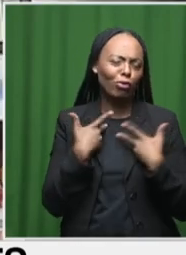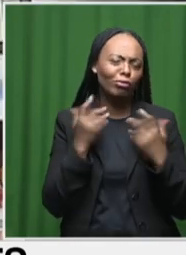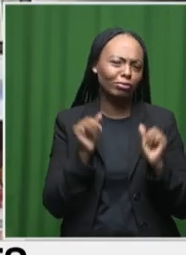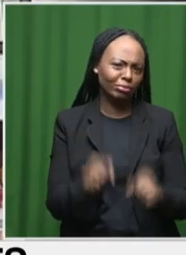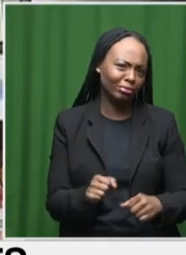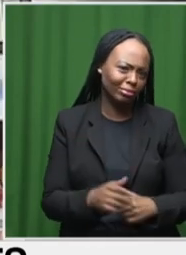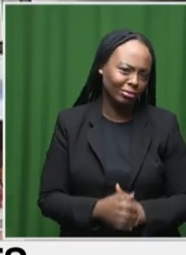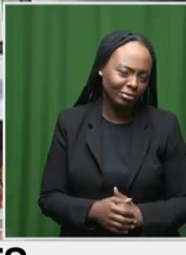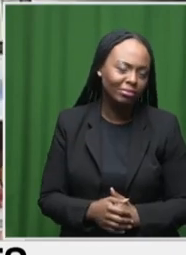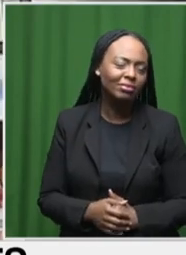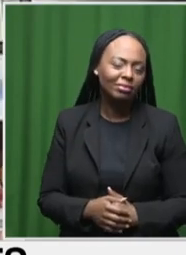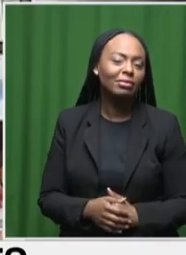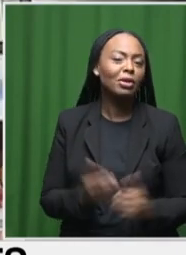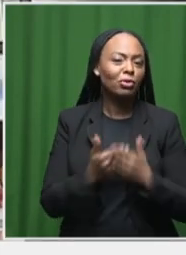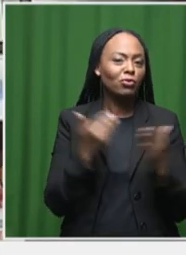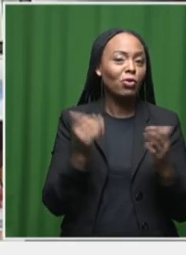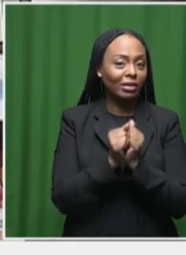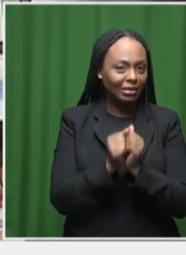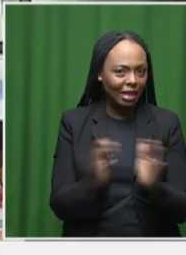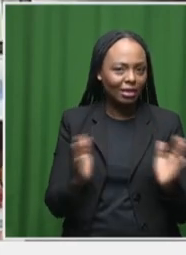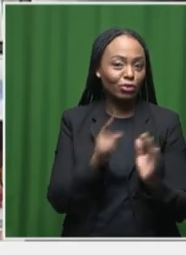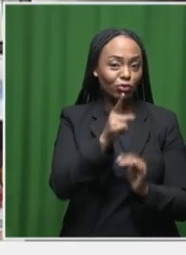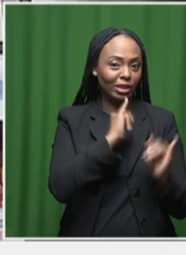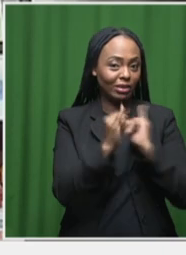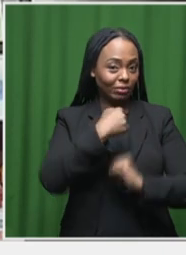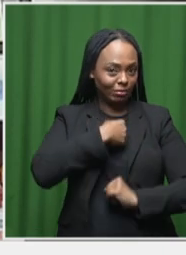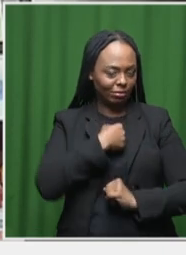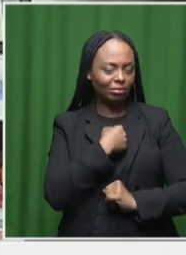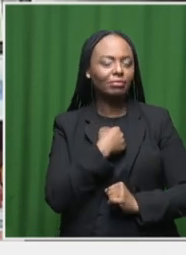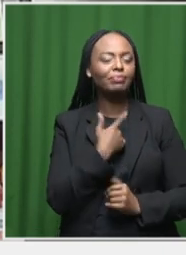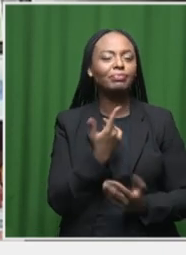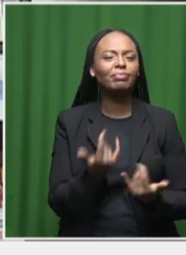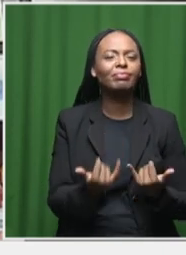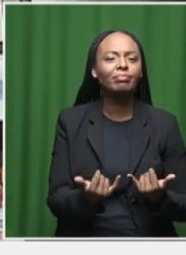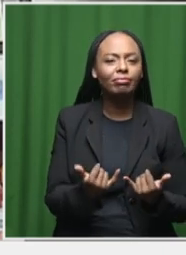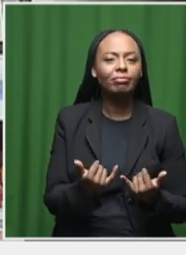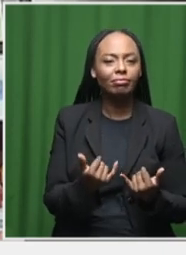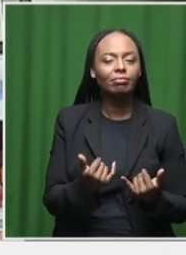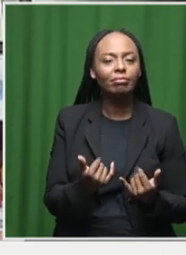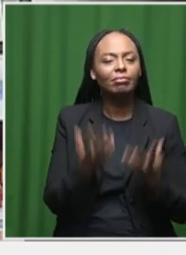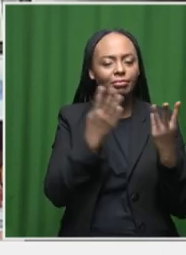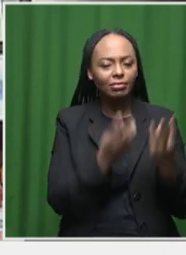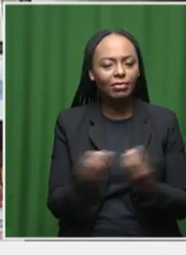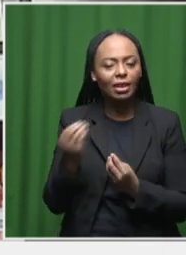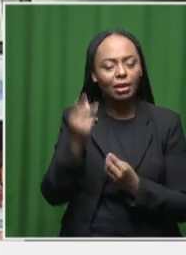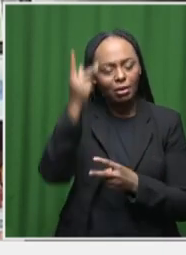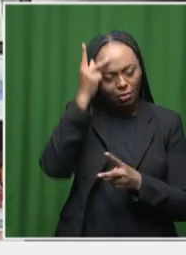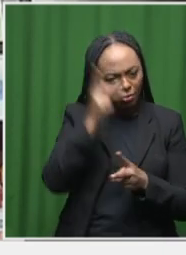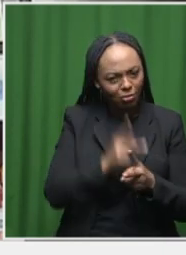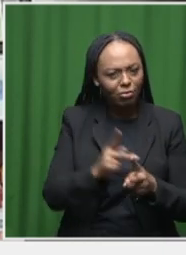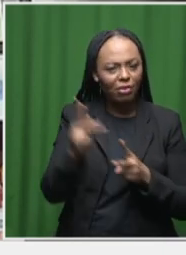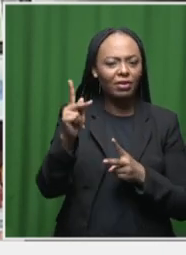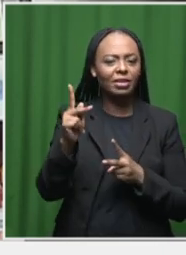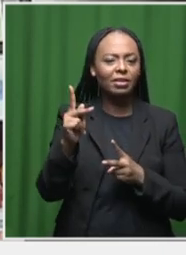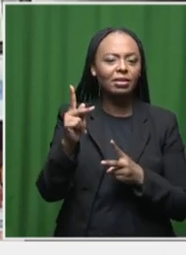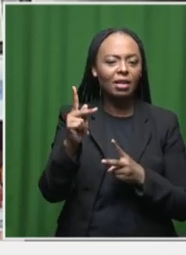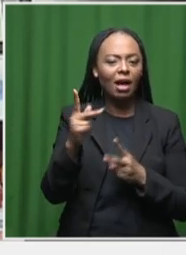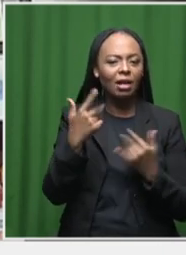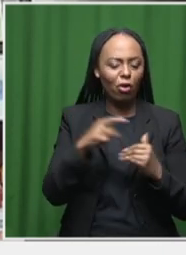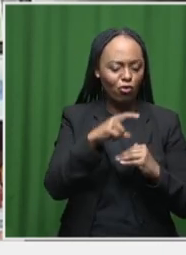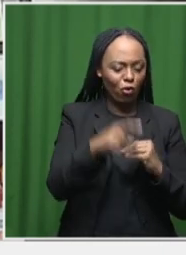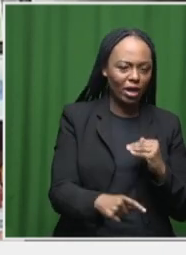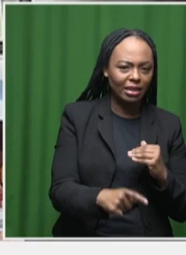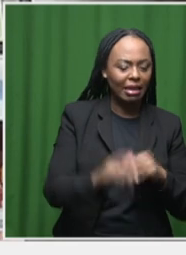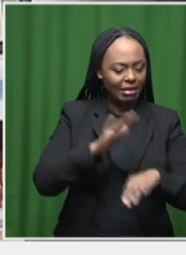said before, we started the actual formal interview. We are characterized by having very professional and slick congresses that run